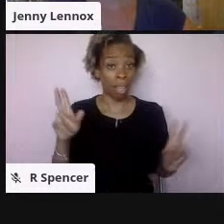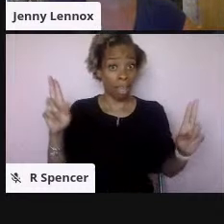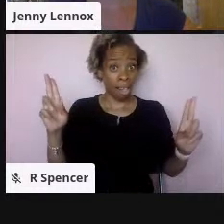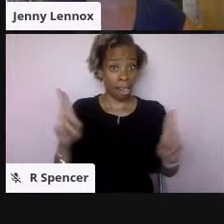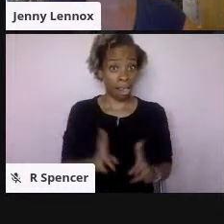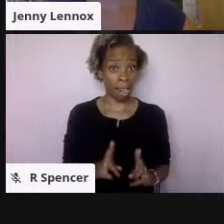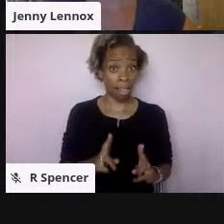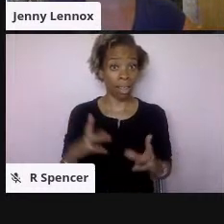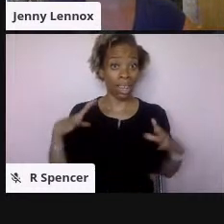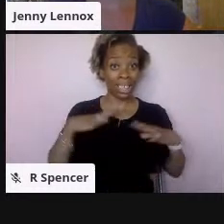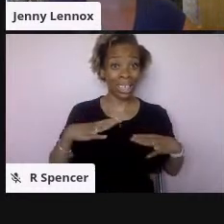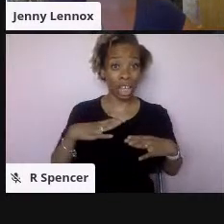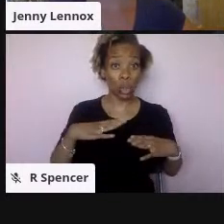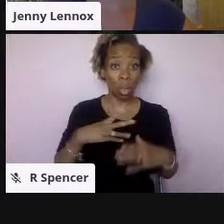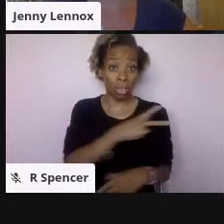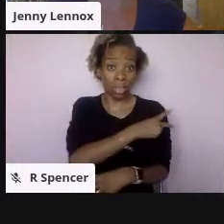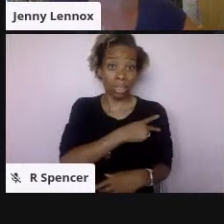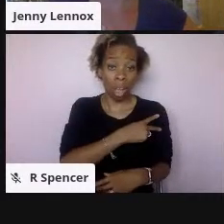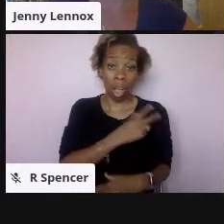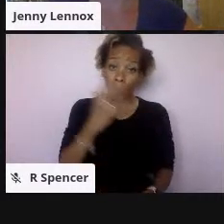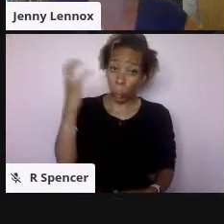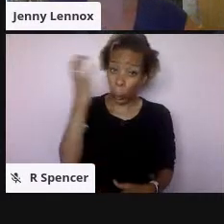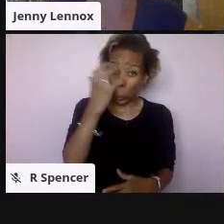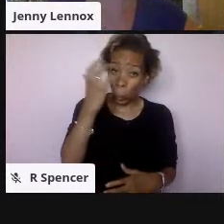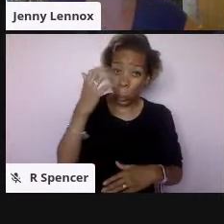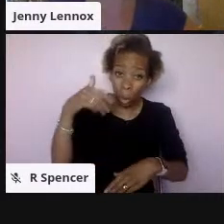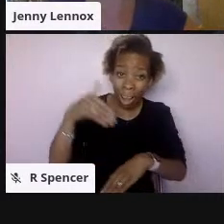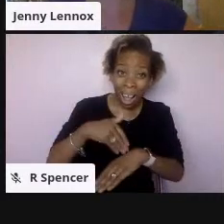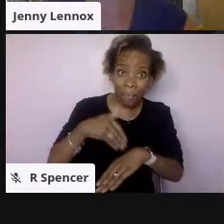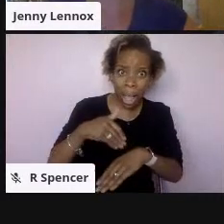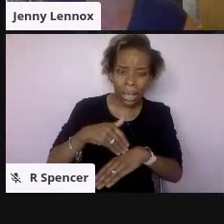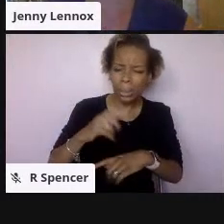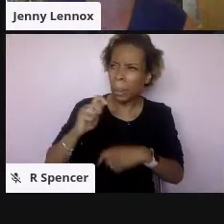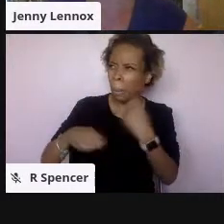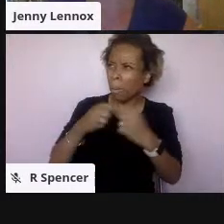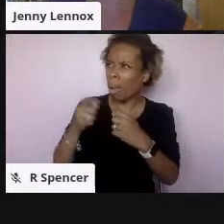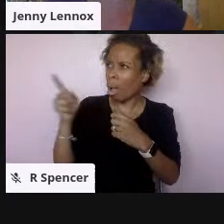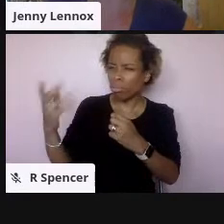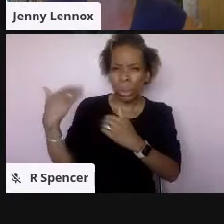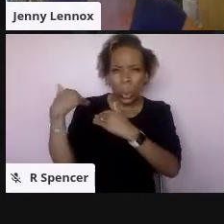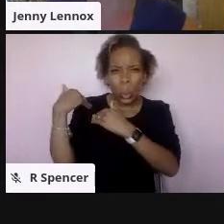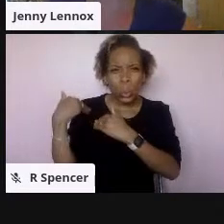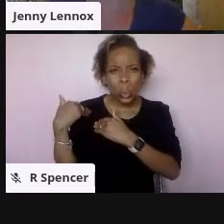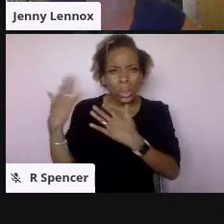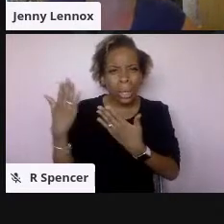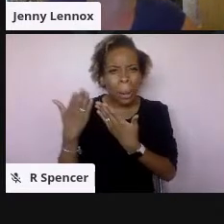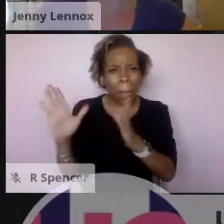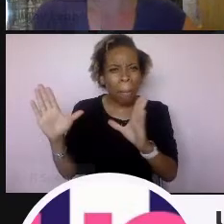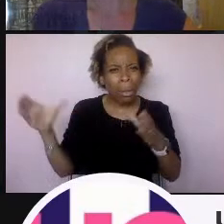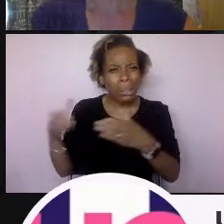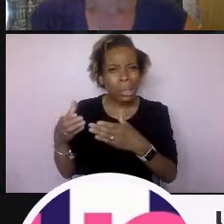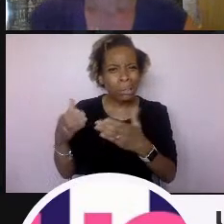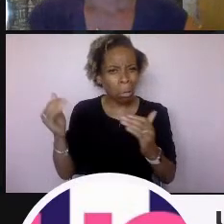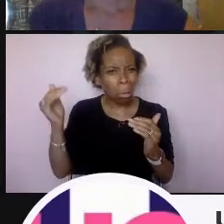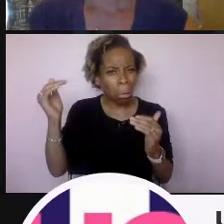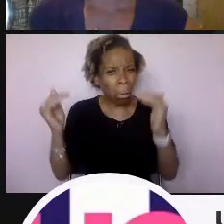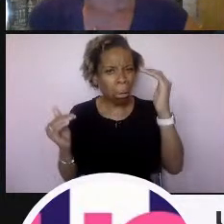will have a disproportionate impact. And therefore, how are they upholding the public sector equality duty? They're not. They're failing to do that quite catastrophically.